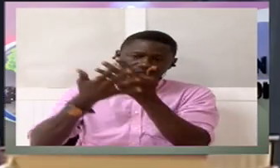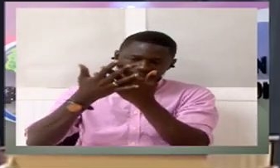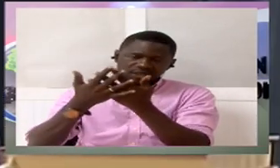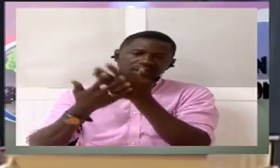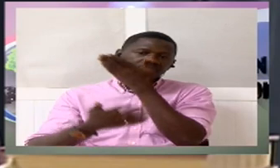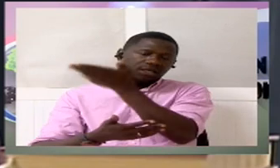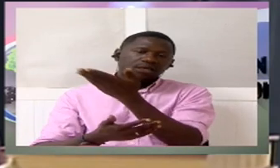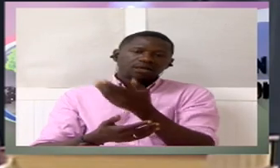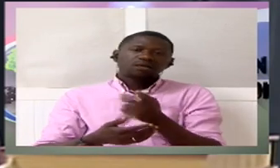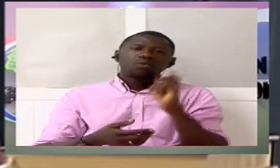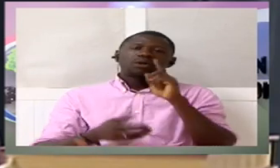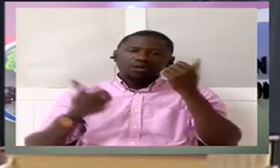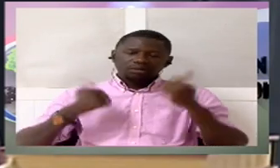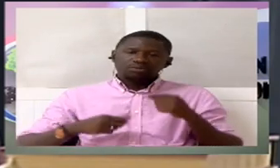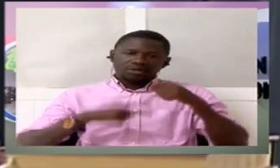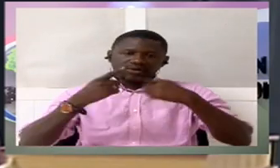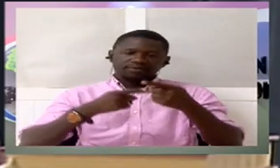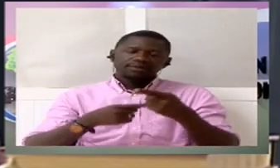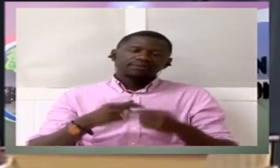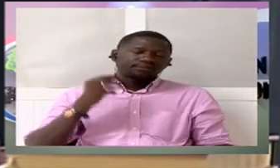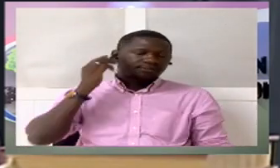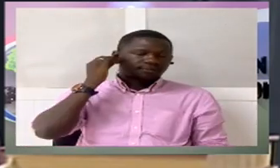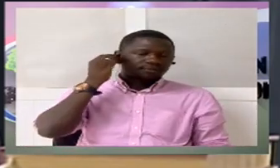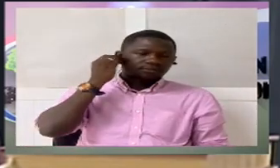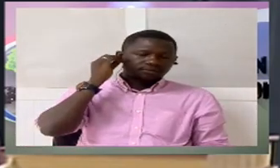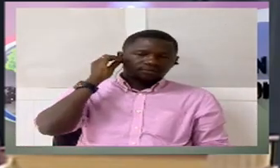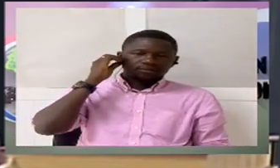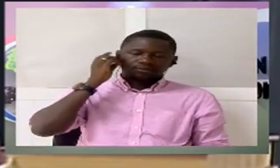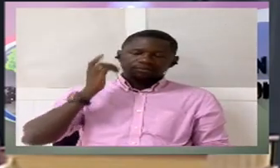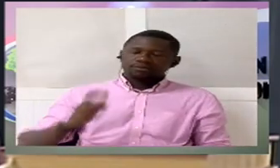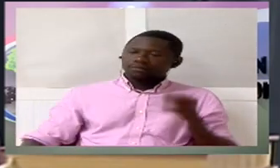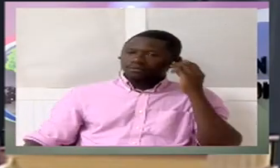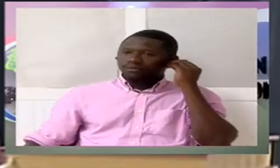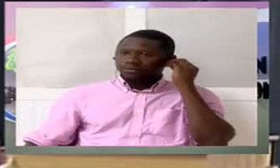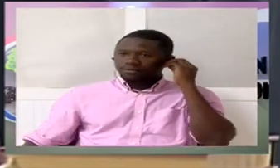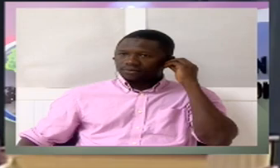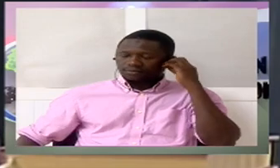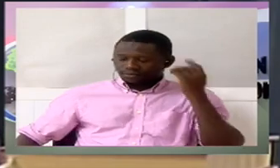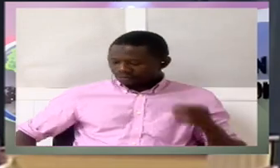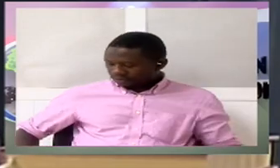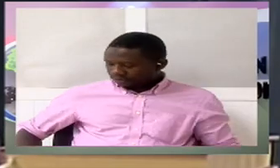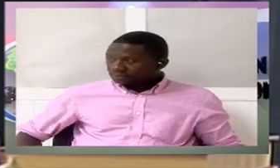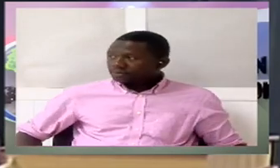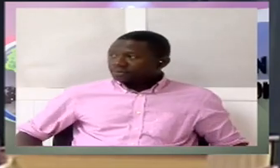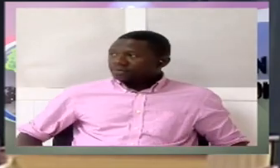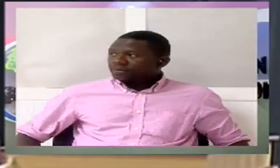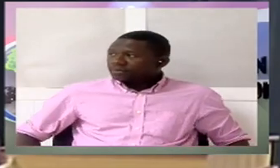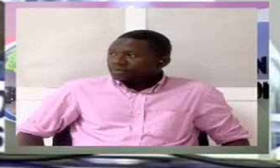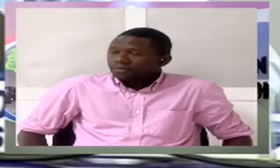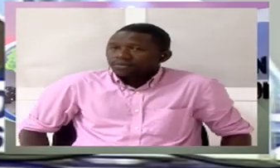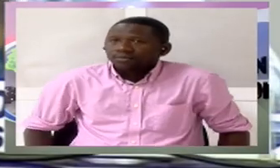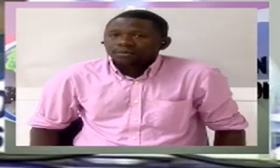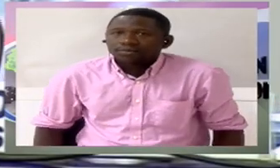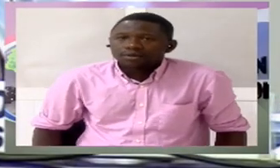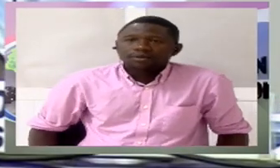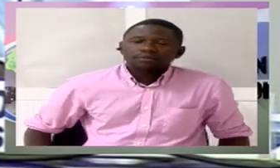Jubi, Munenata Baba, la bring a Lua Lundia Makoyam. The part